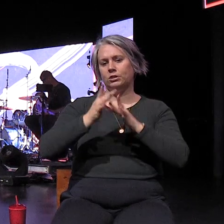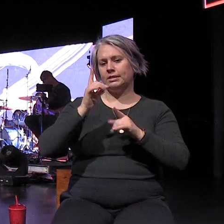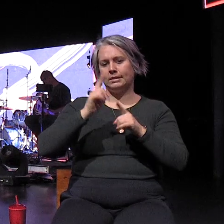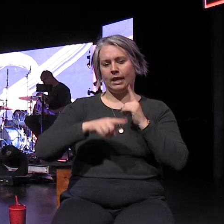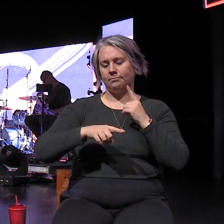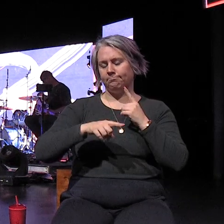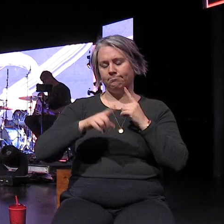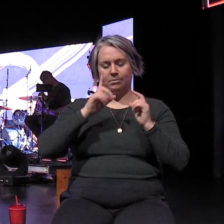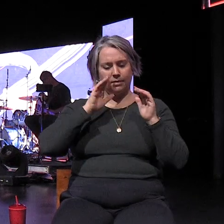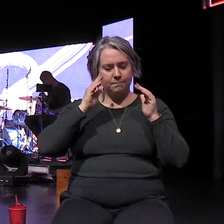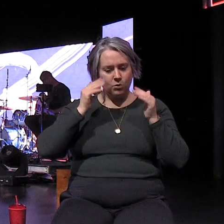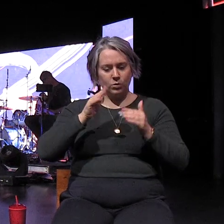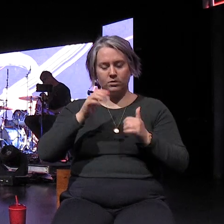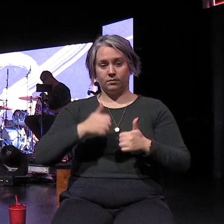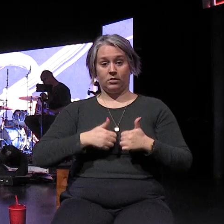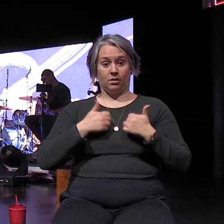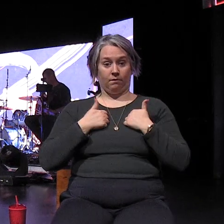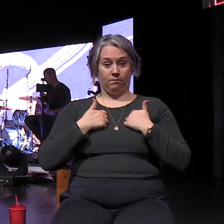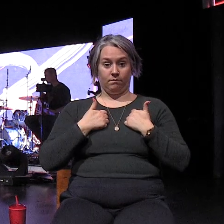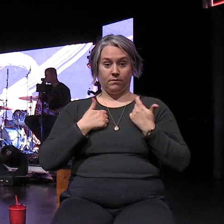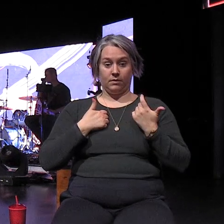Again, it could be big, it could be small.